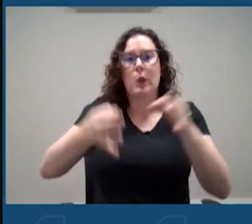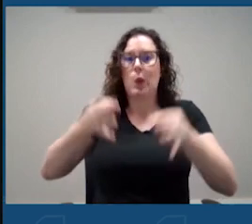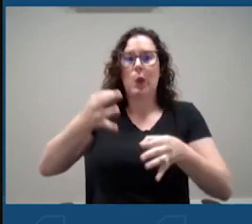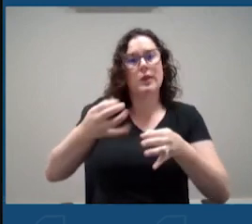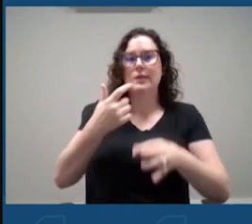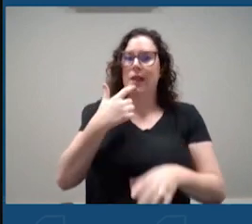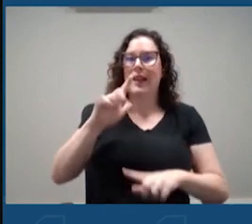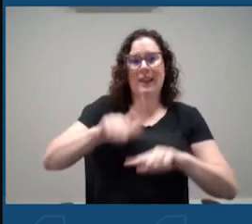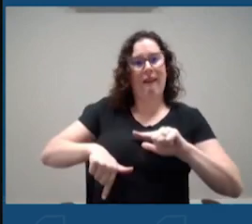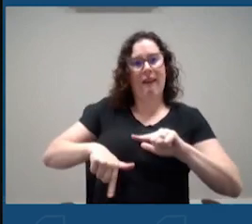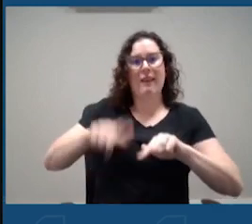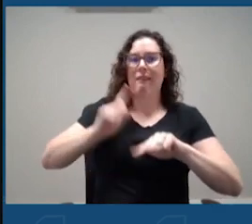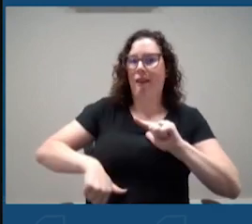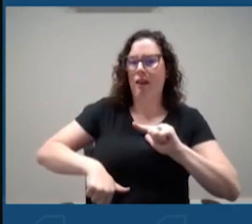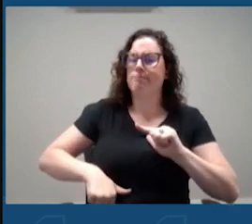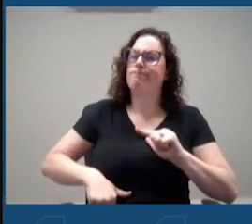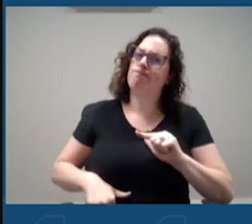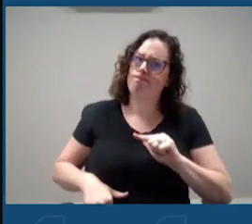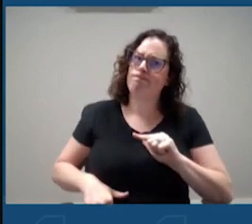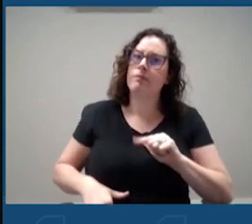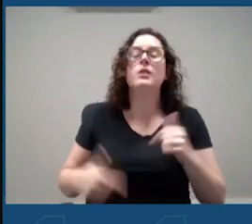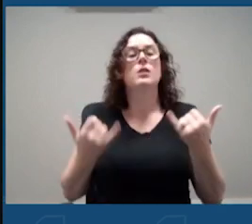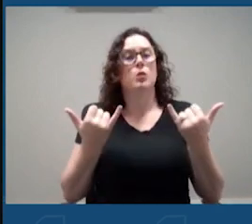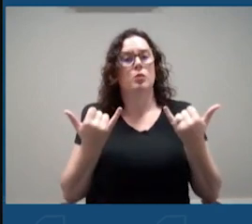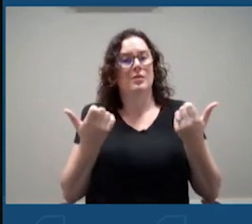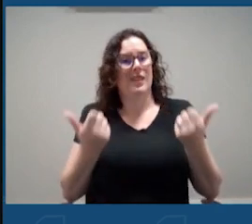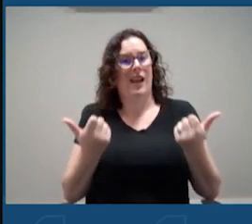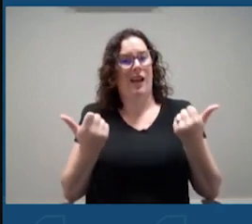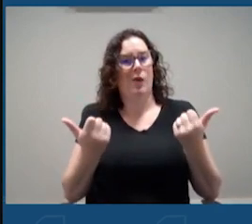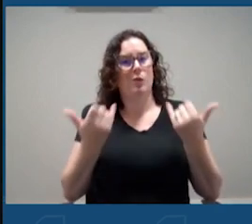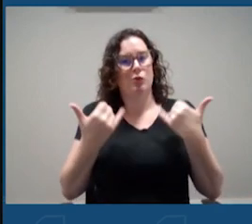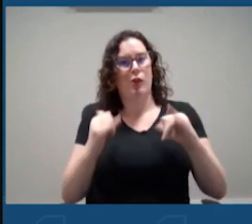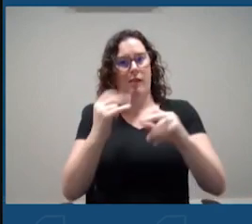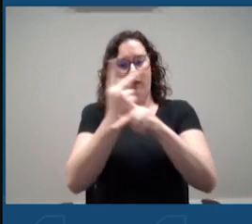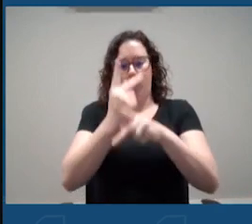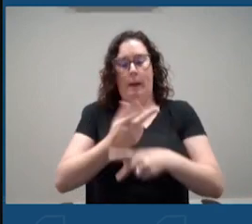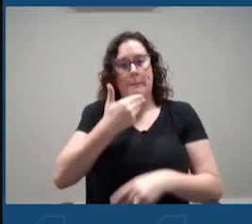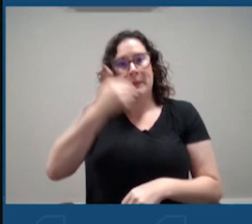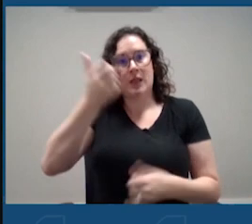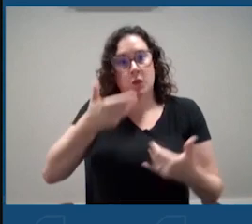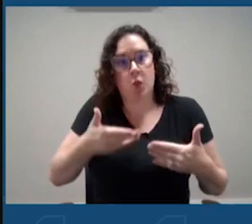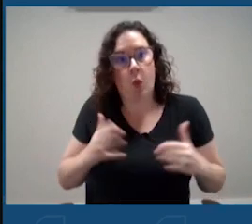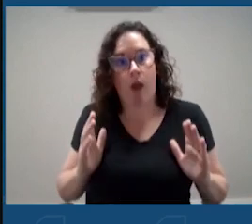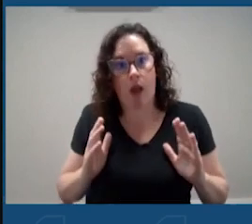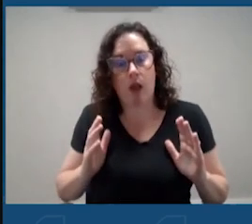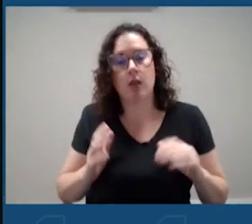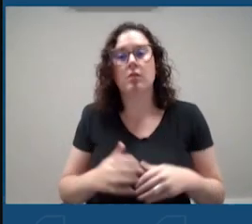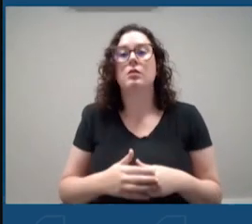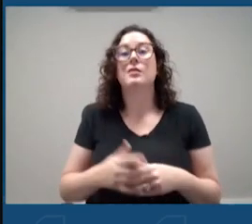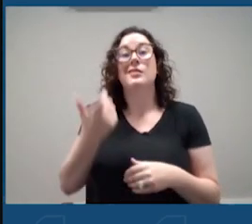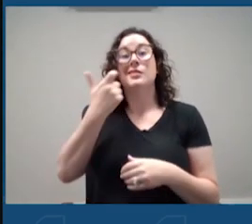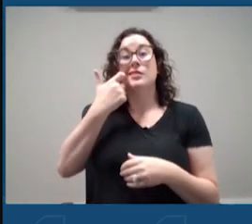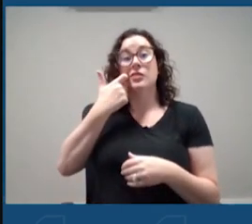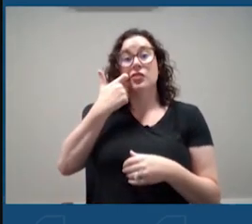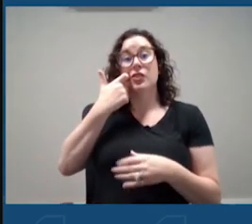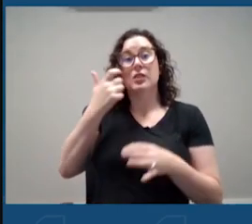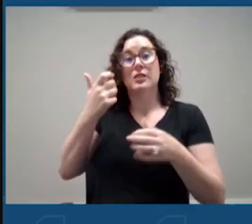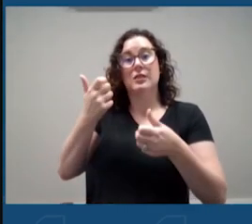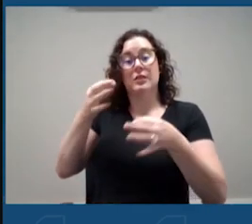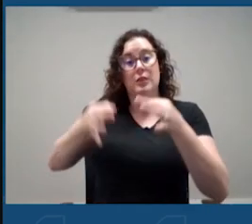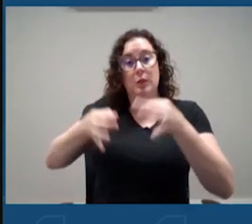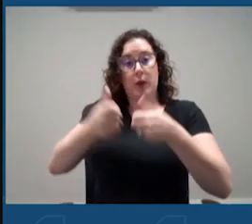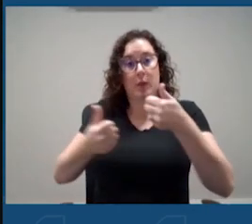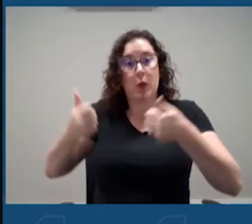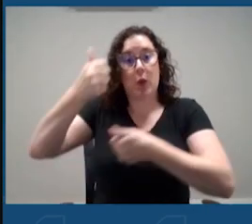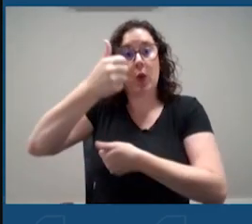still figure out the best way we can. And just another Supreme Court decision that talked about taking away rights to women to make decisions